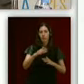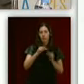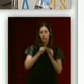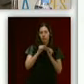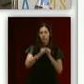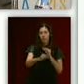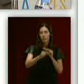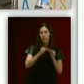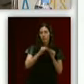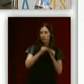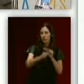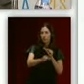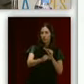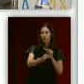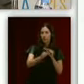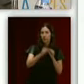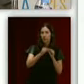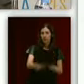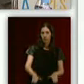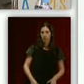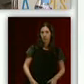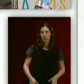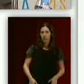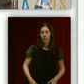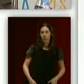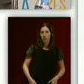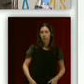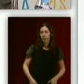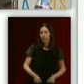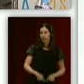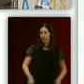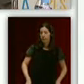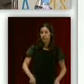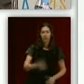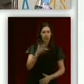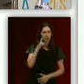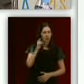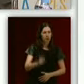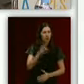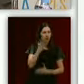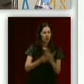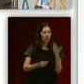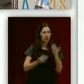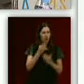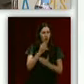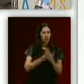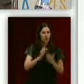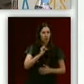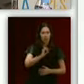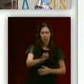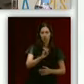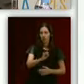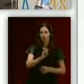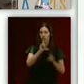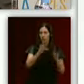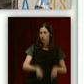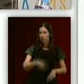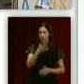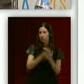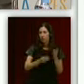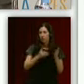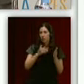And what we intend to do is to use the movement to develop the distance between the user's legs, and